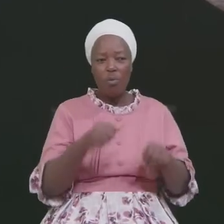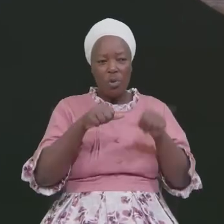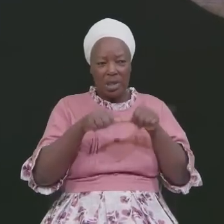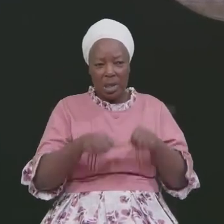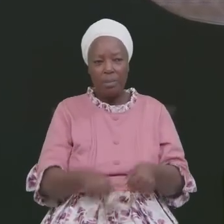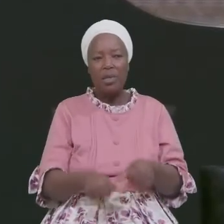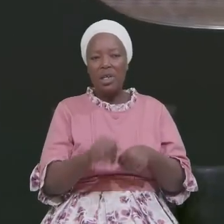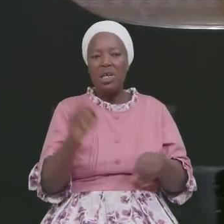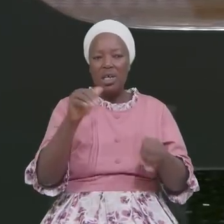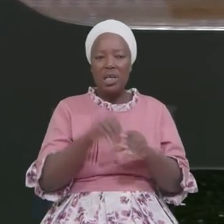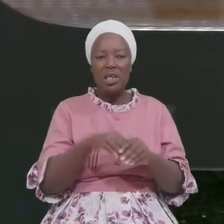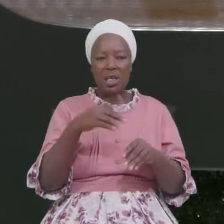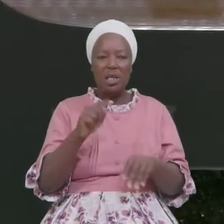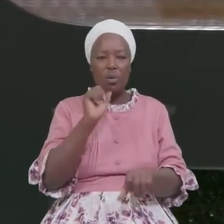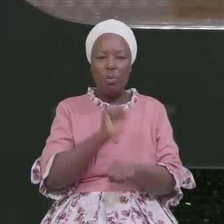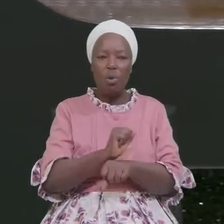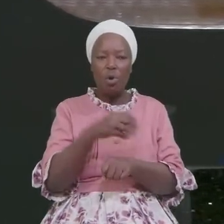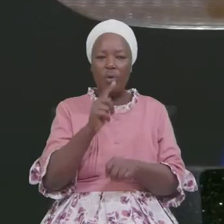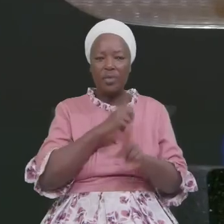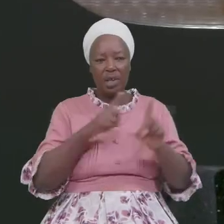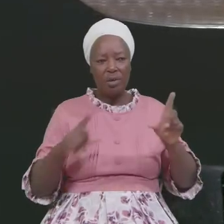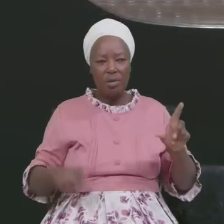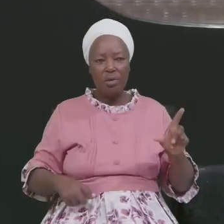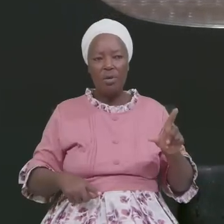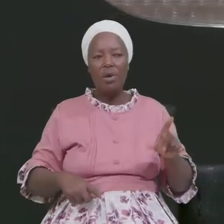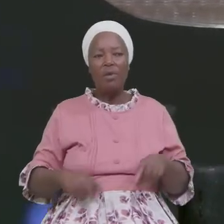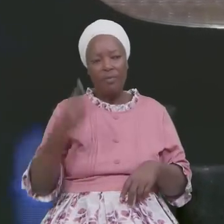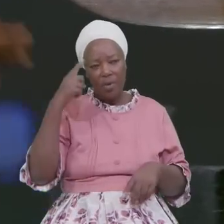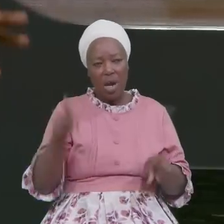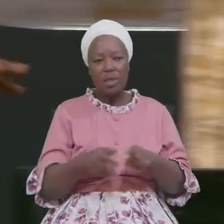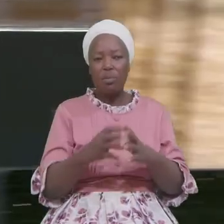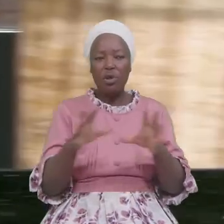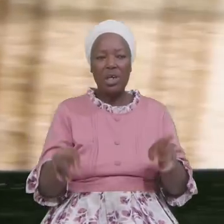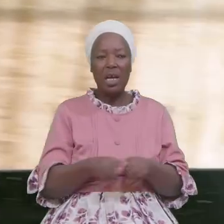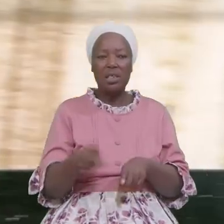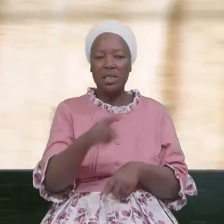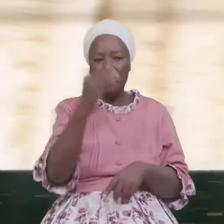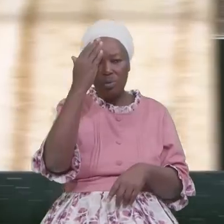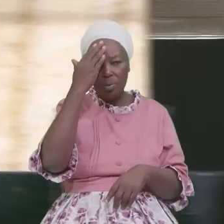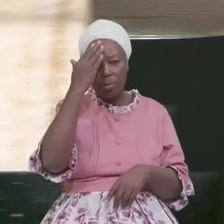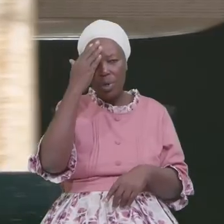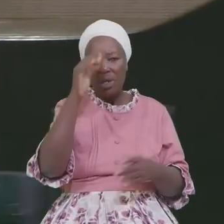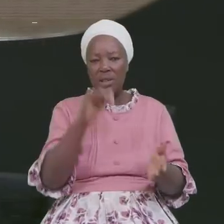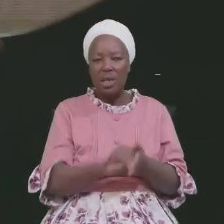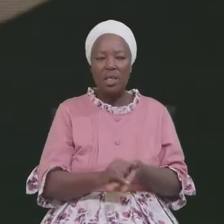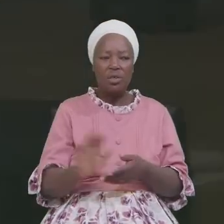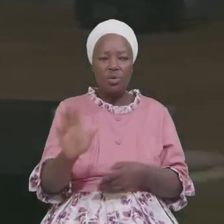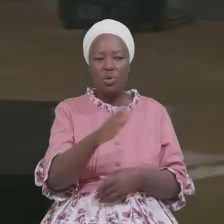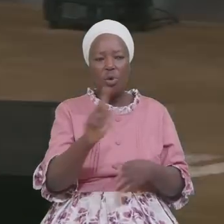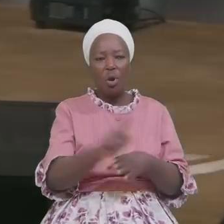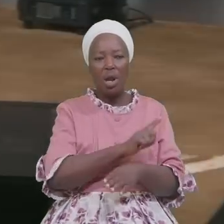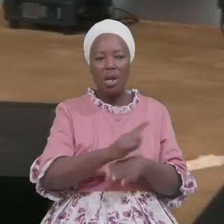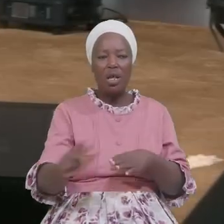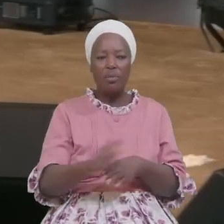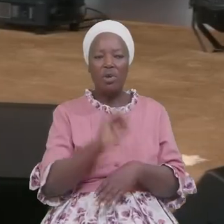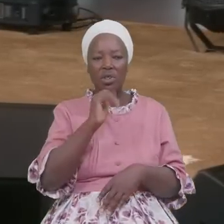abounding in the work of the Lord, for as much as ye know that your labor